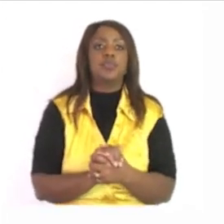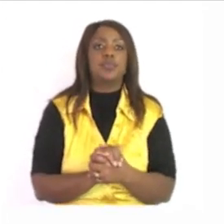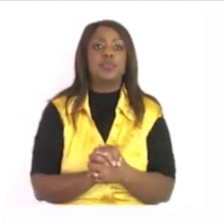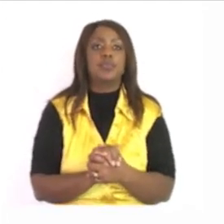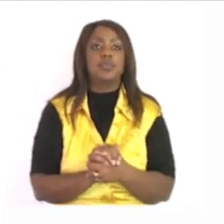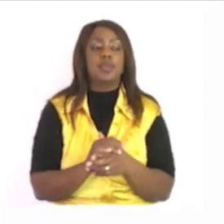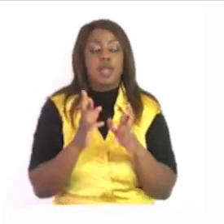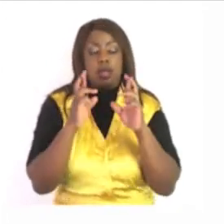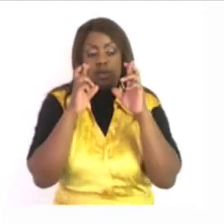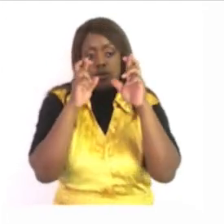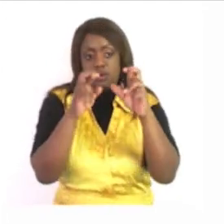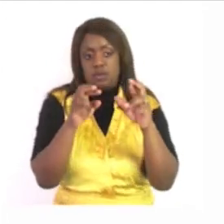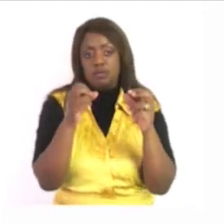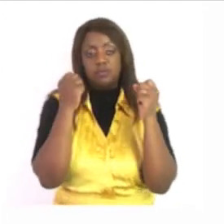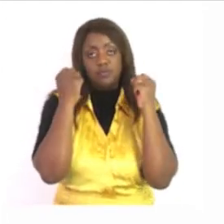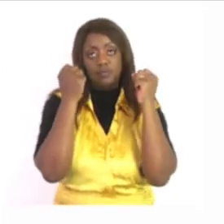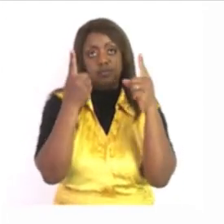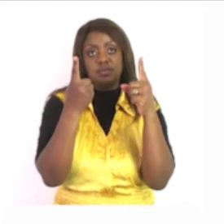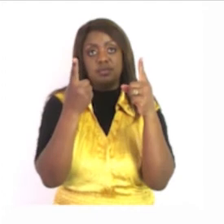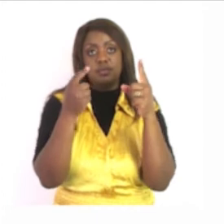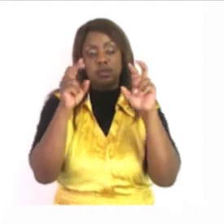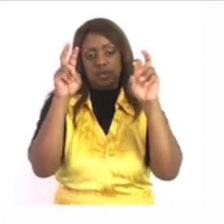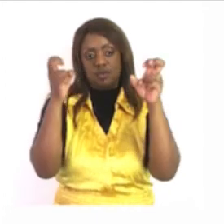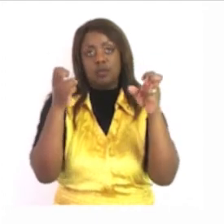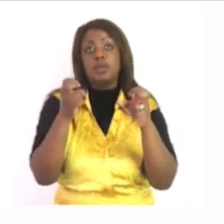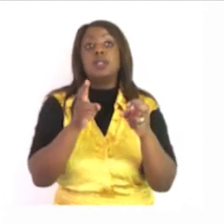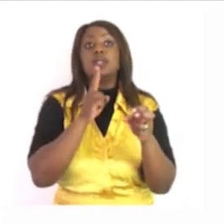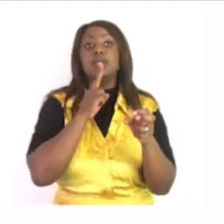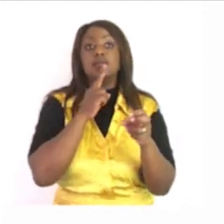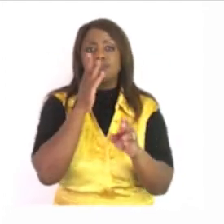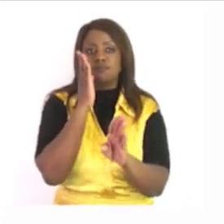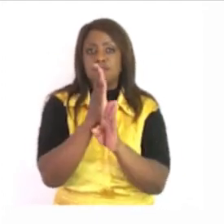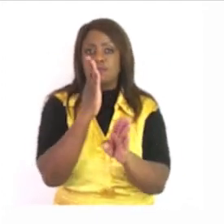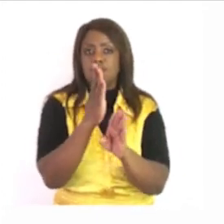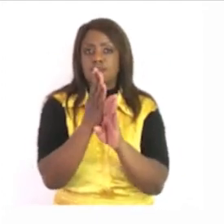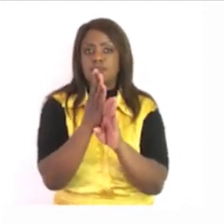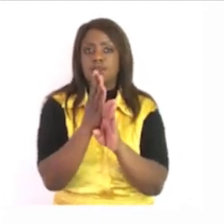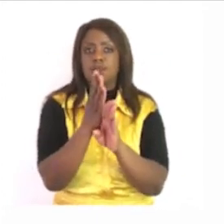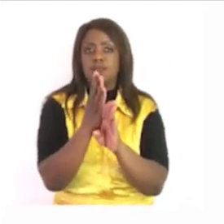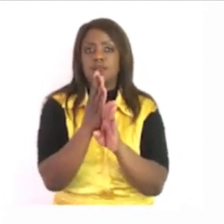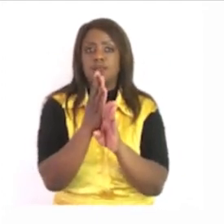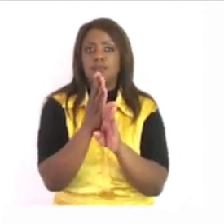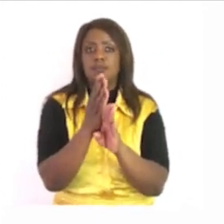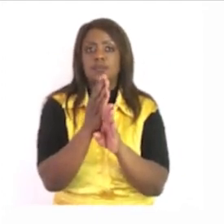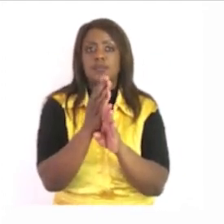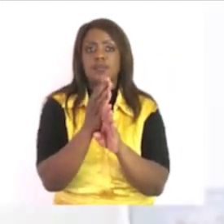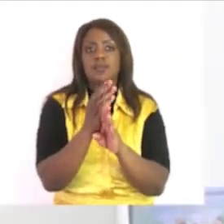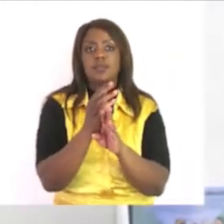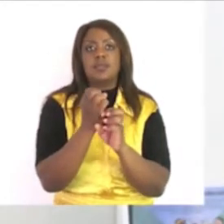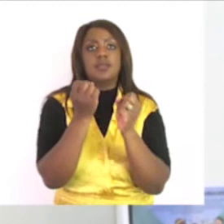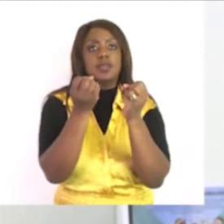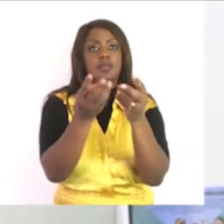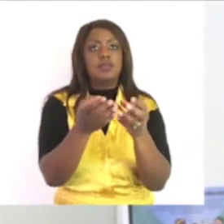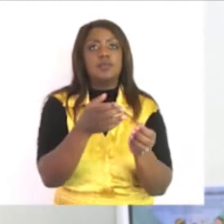I hope you answer this question in the right way, and I wish you all the best. Do